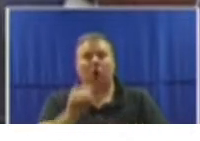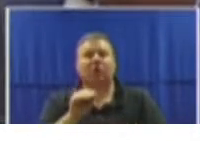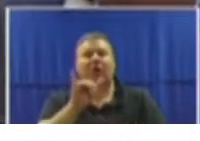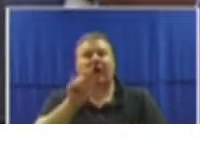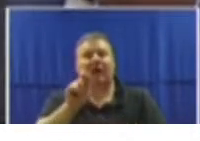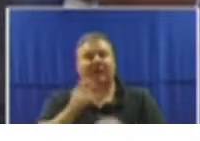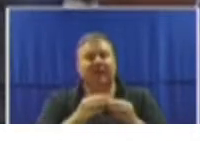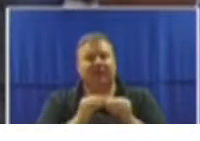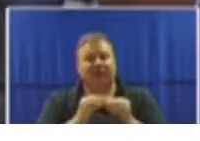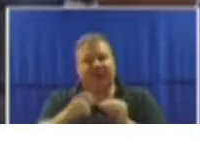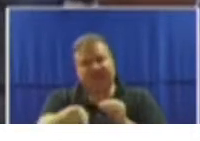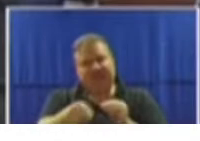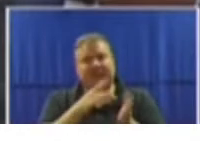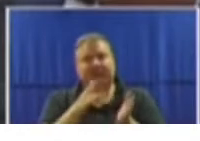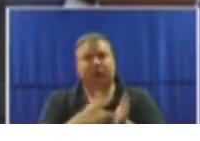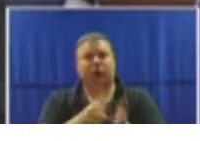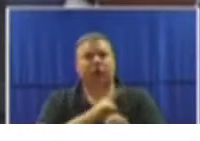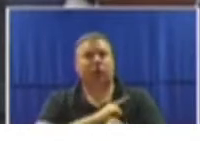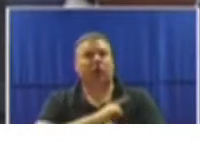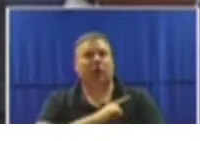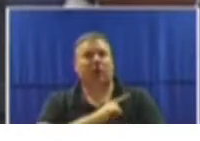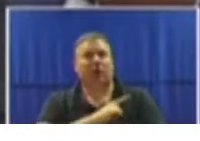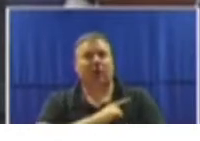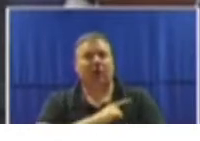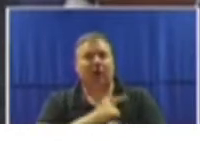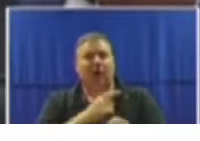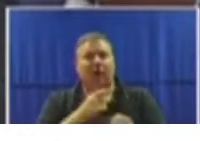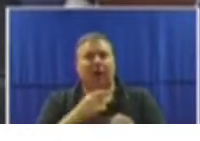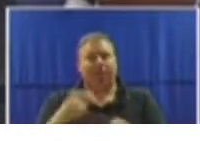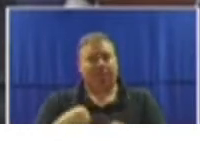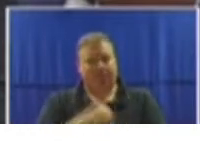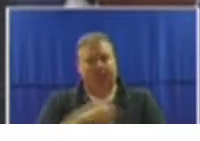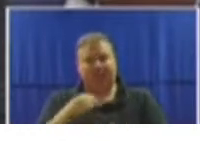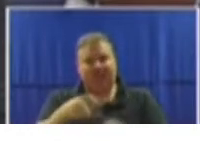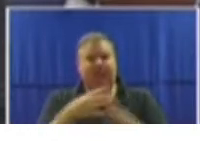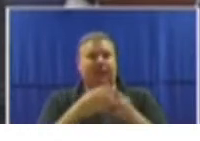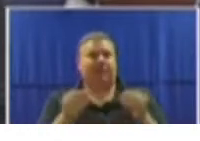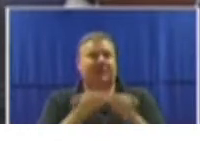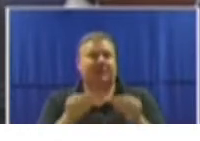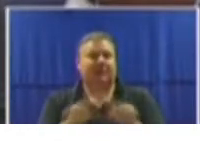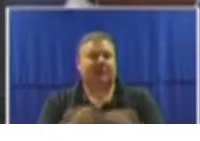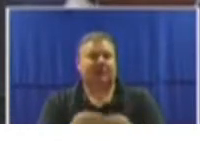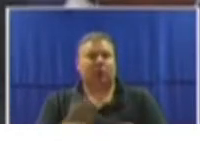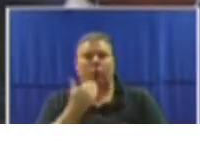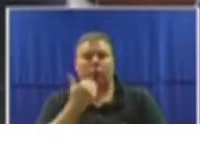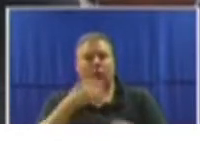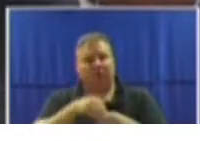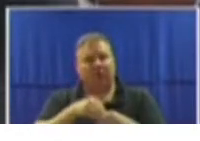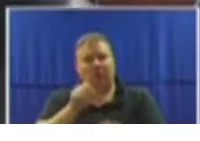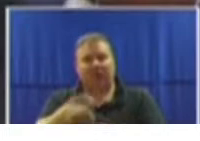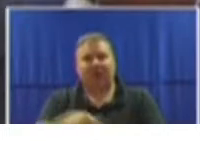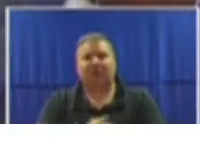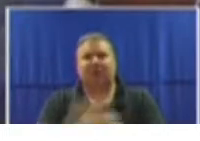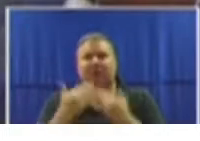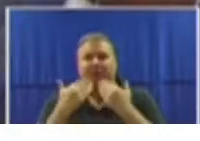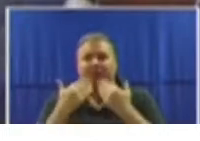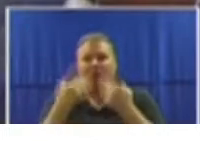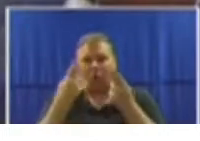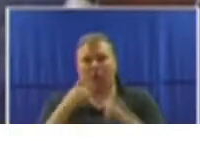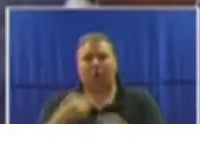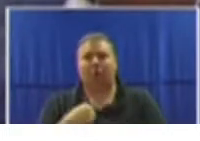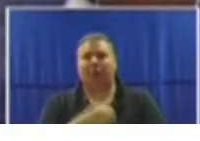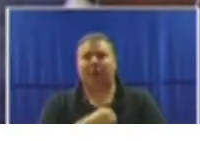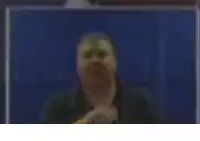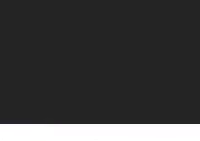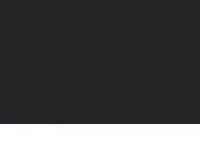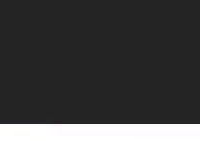fix that, because we're missing members who should be participating. Thank you so much. Thank you very much, honorable member. Will the